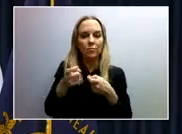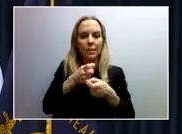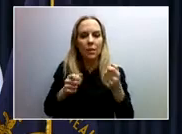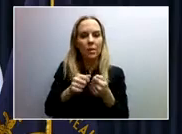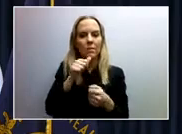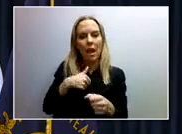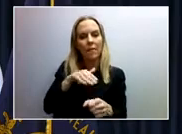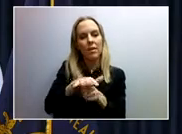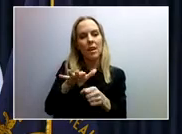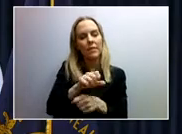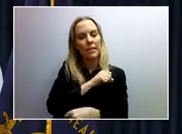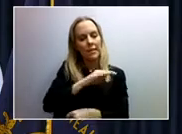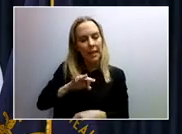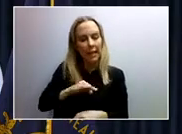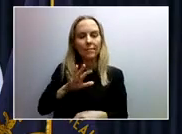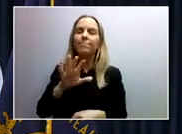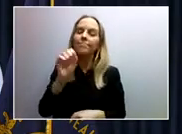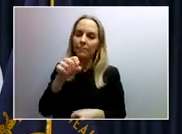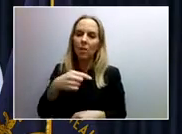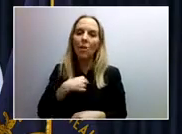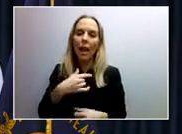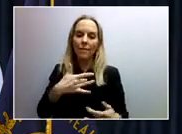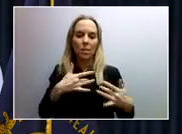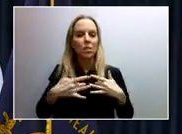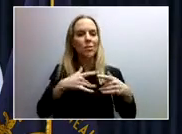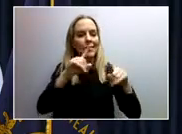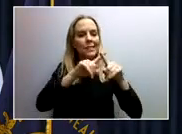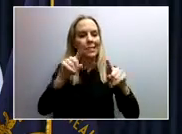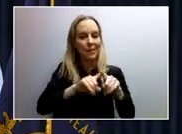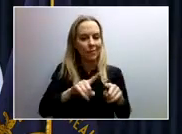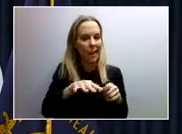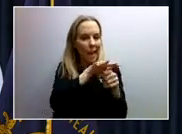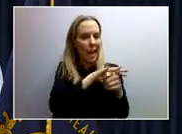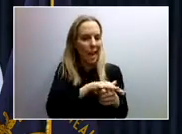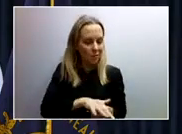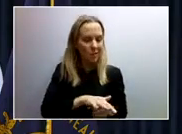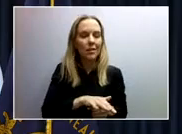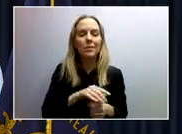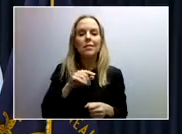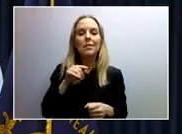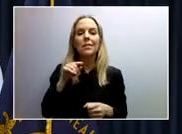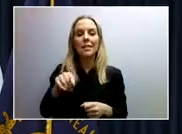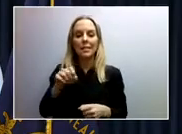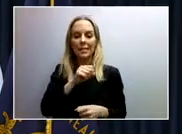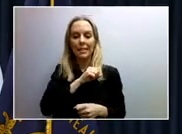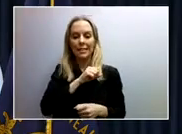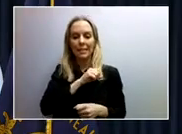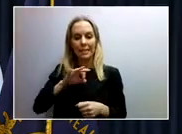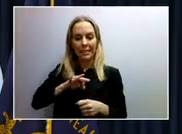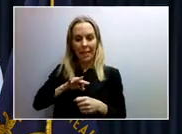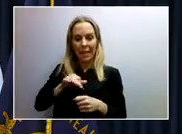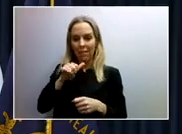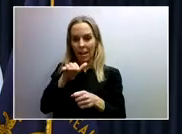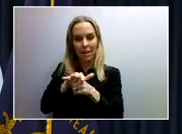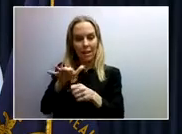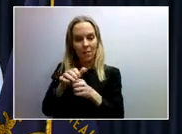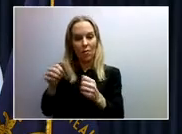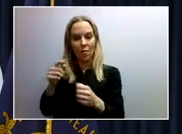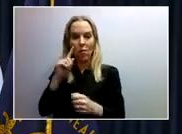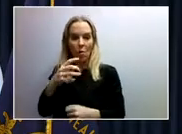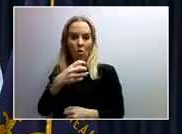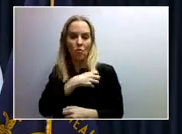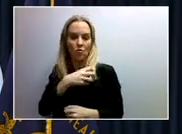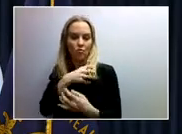So we have concerns in different places, but this staffing shortage with corrections officers isn't just